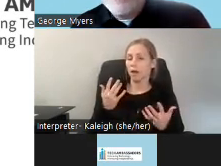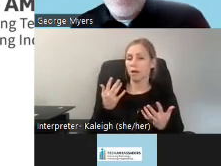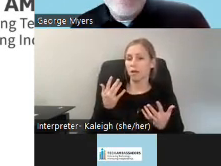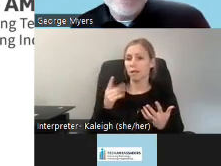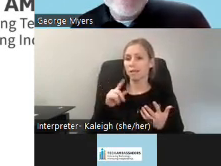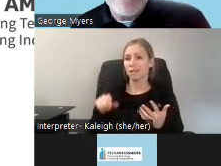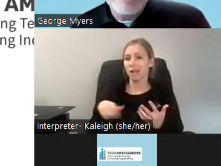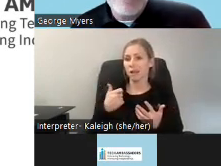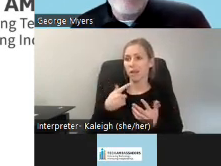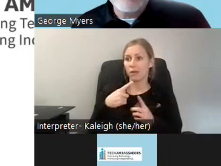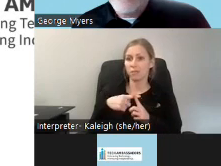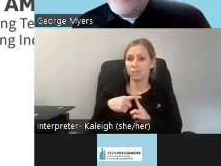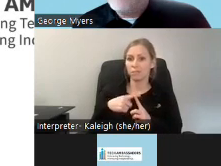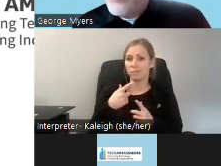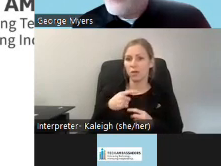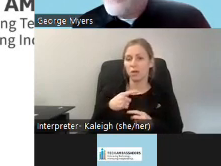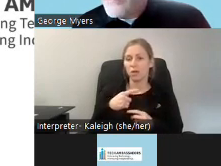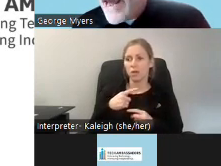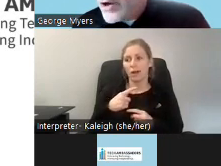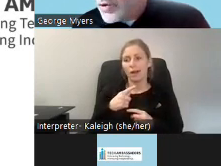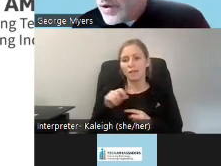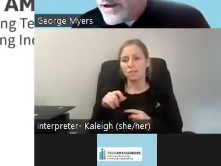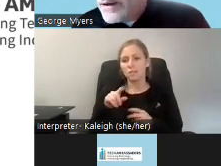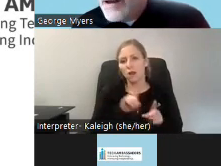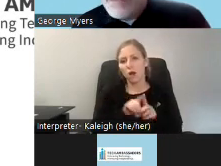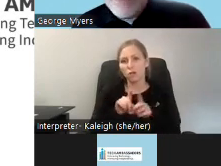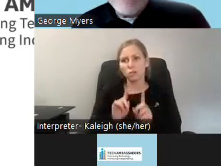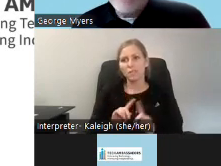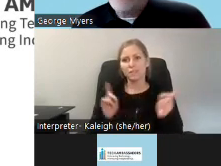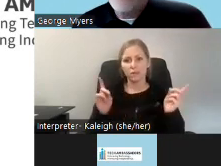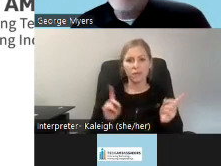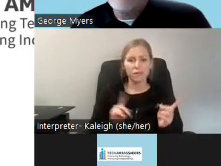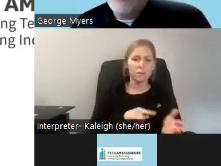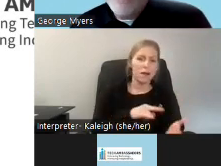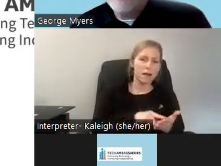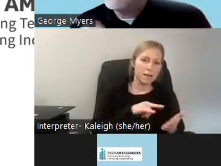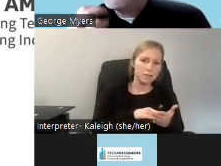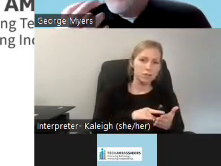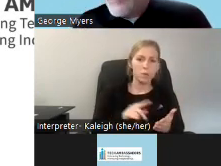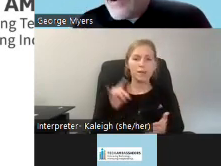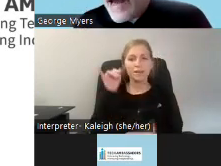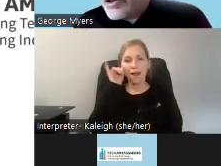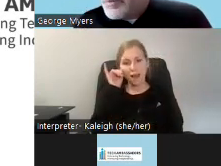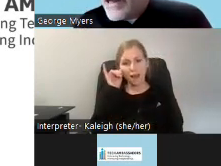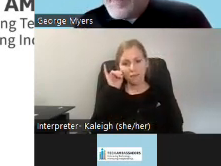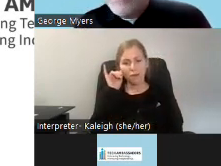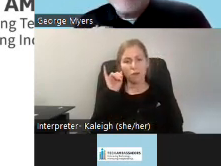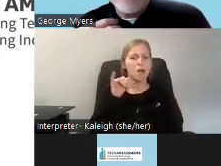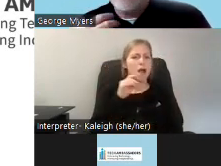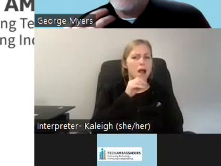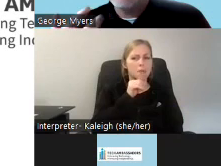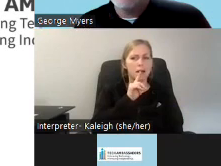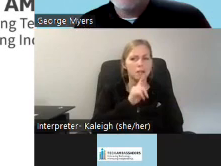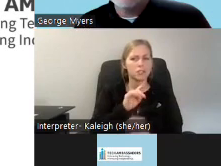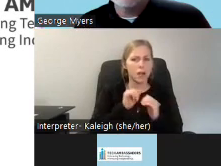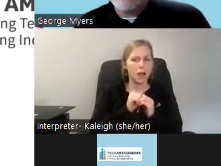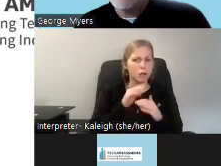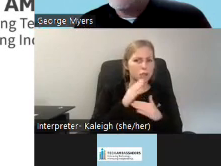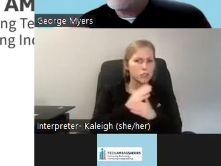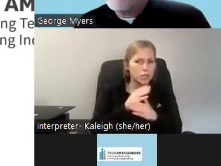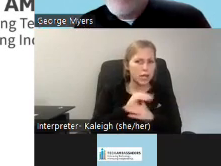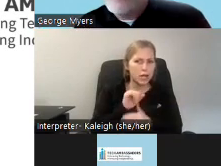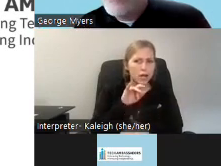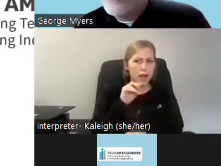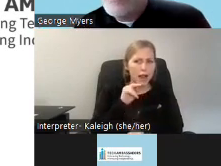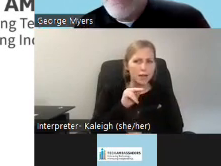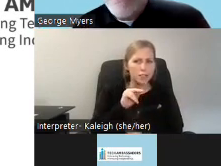another thing that's quite a bit different from an iPhone and an Android. I'm not aware of a way to share an action block. I'm not aware of a site